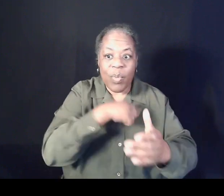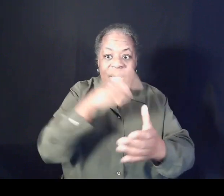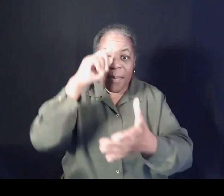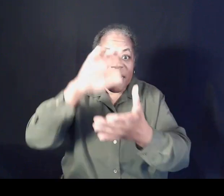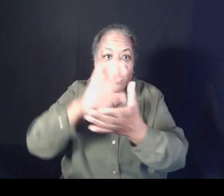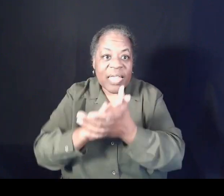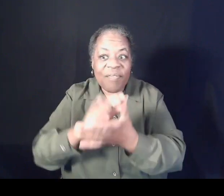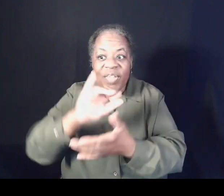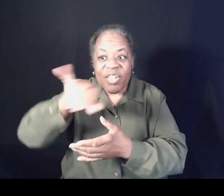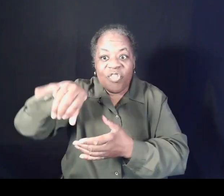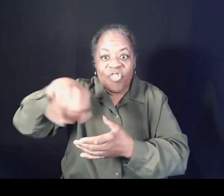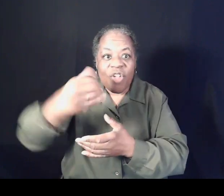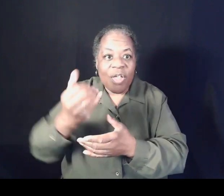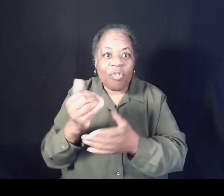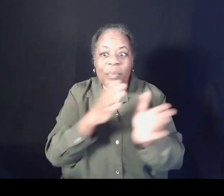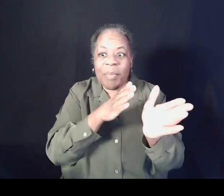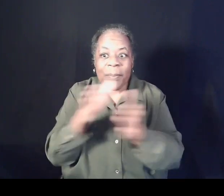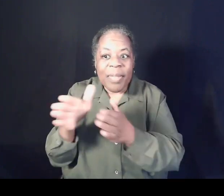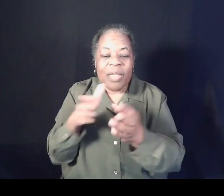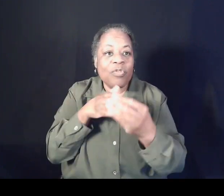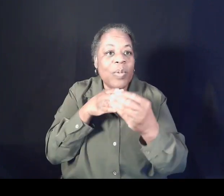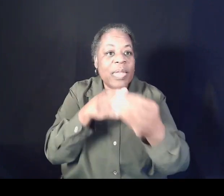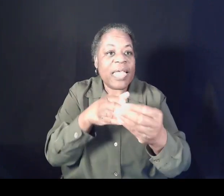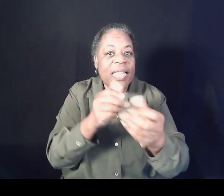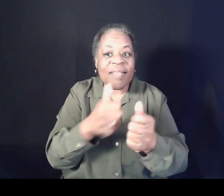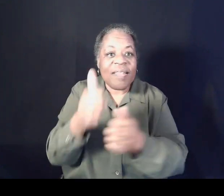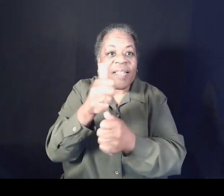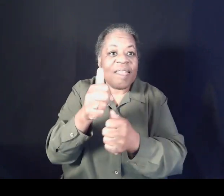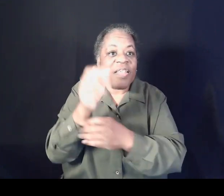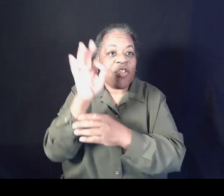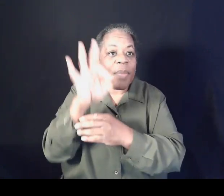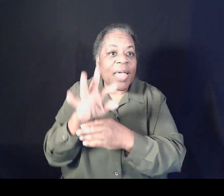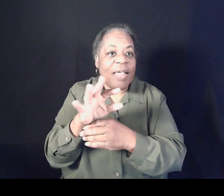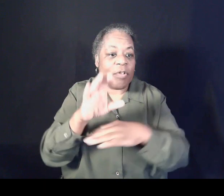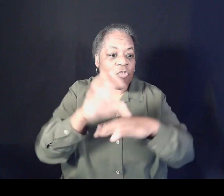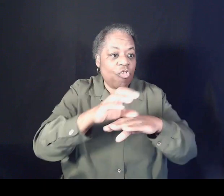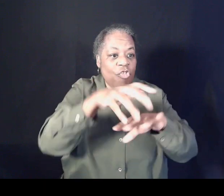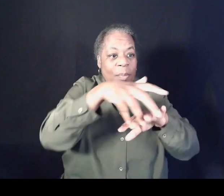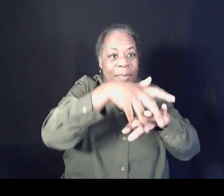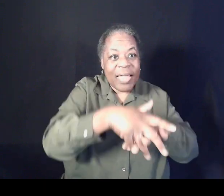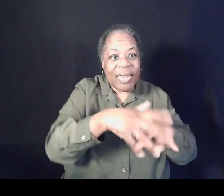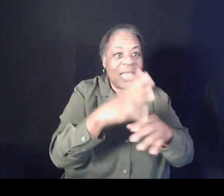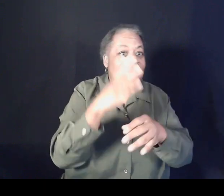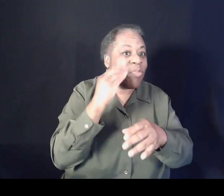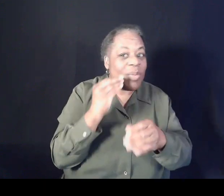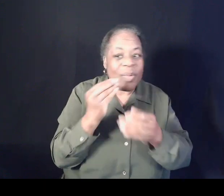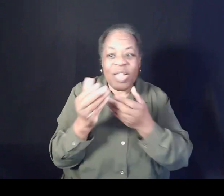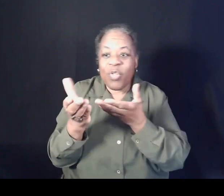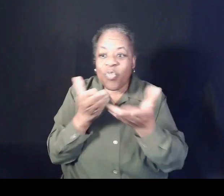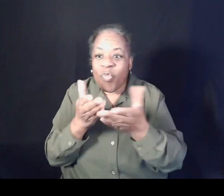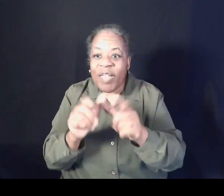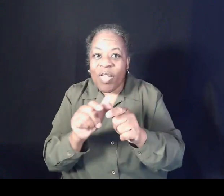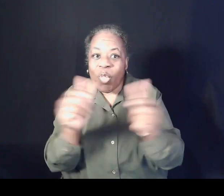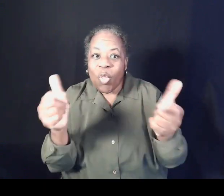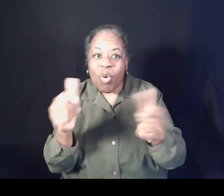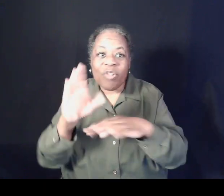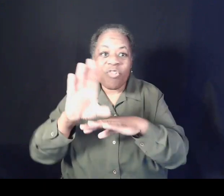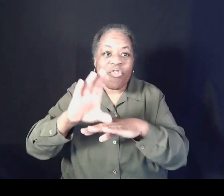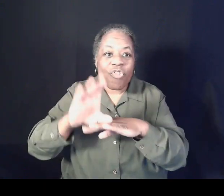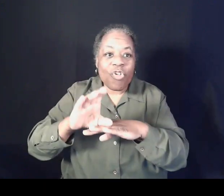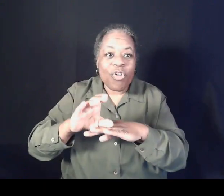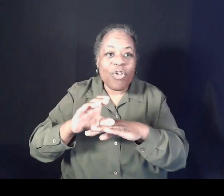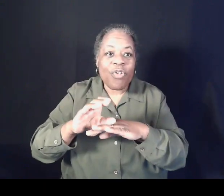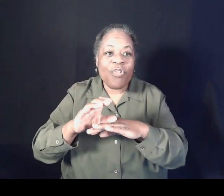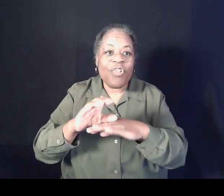as a senior pastor. From his church planting experience to serving in one of the larger congregations in the country, to his